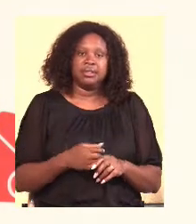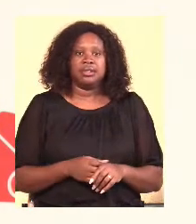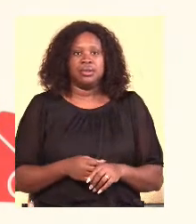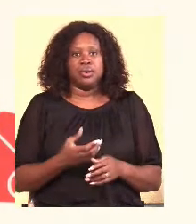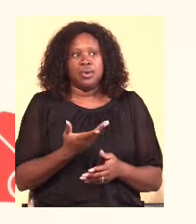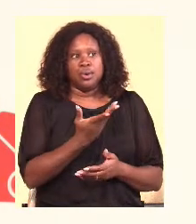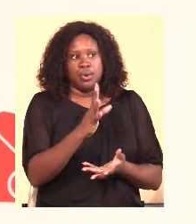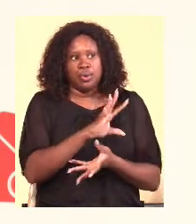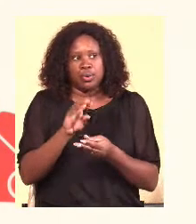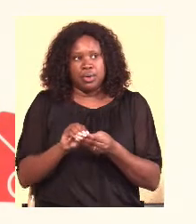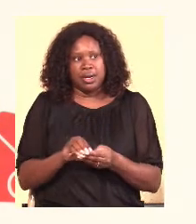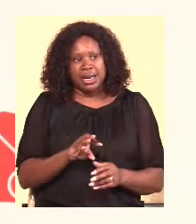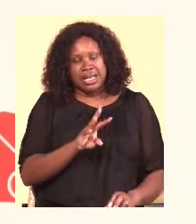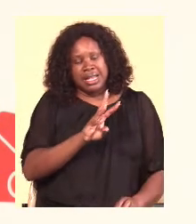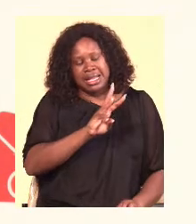altogether